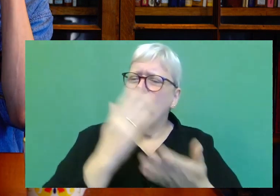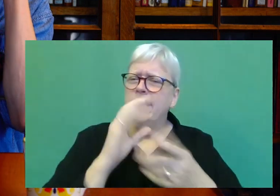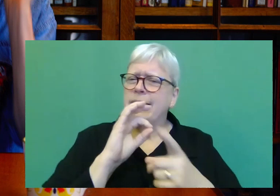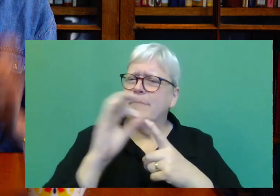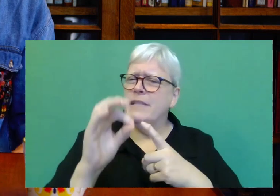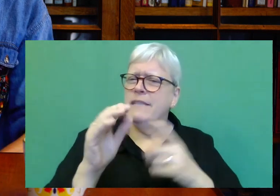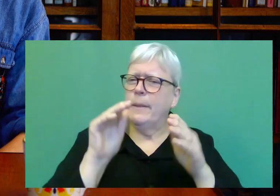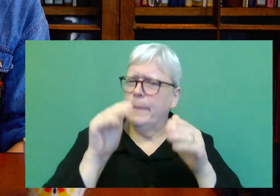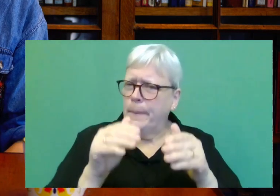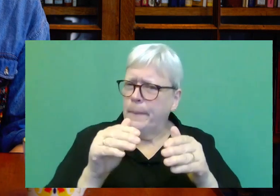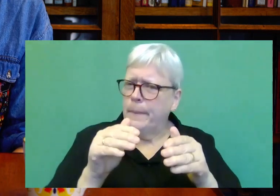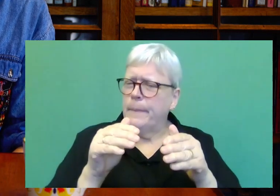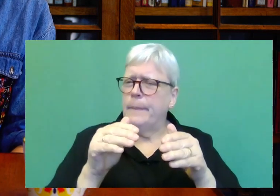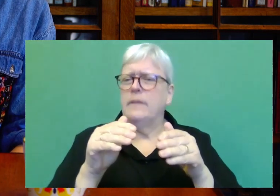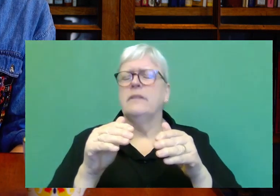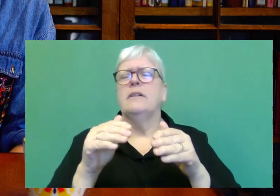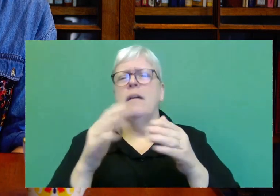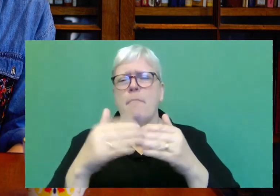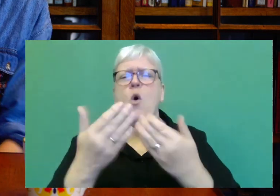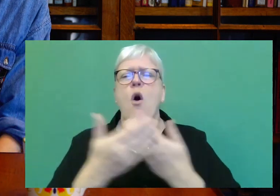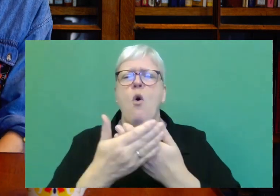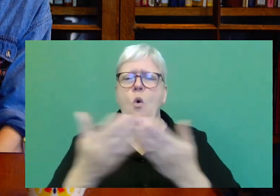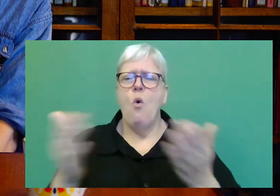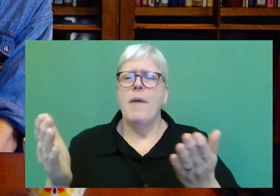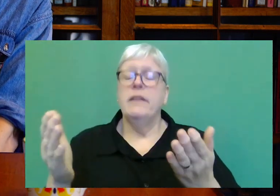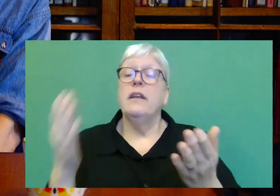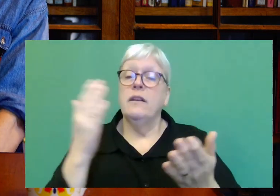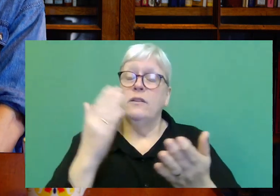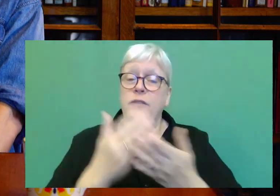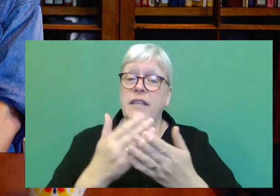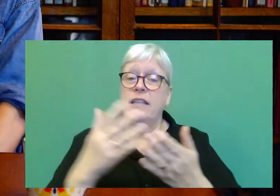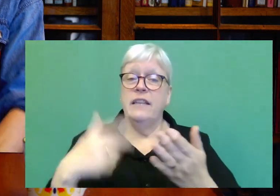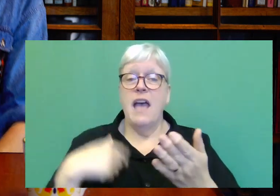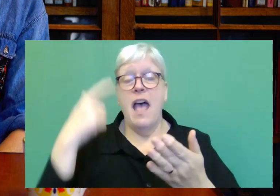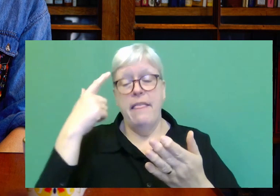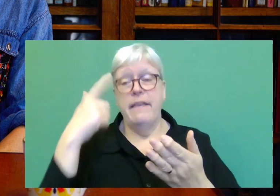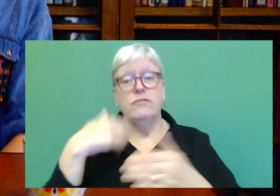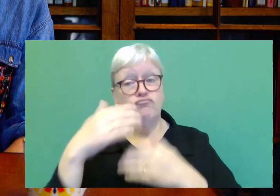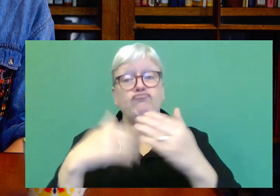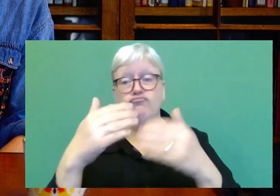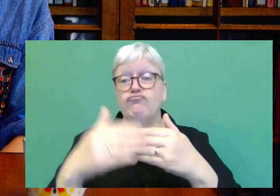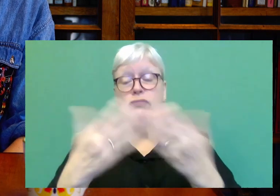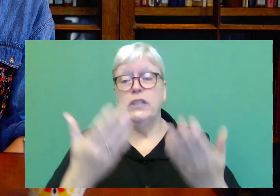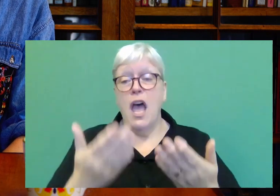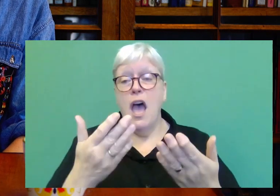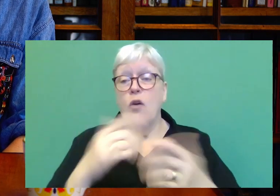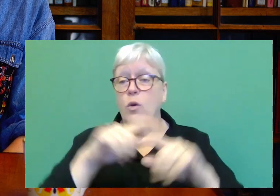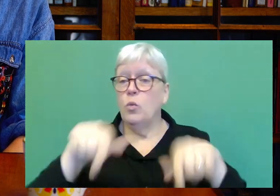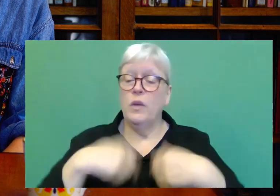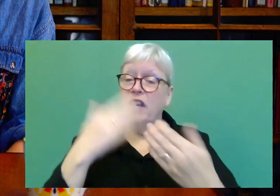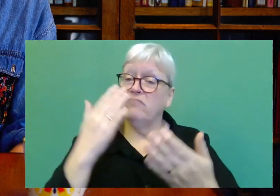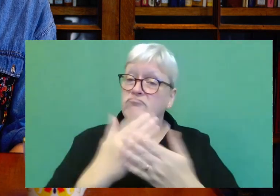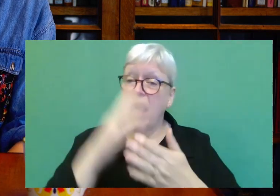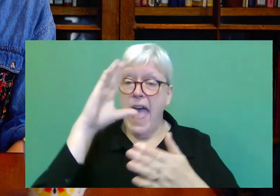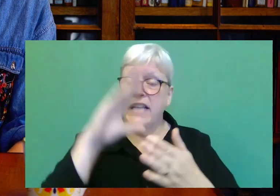or relationship of that. But I do think we're coming on now. You know, I think we are experiencing